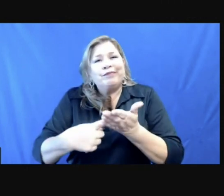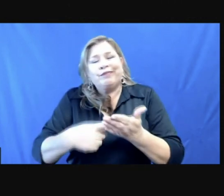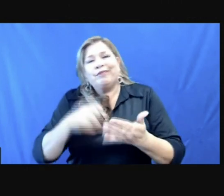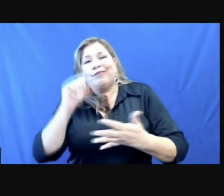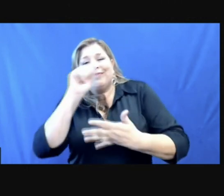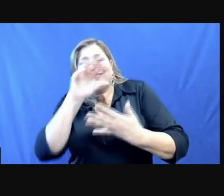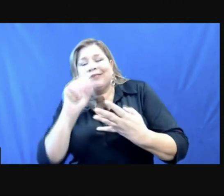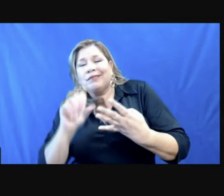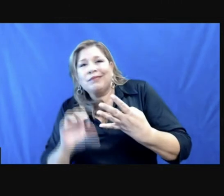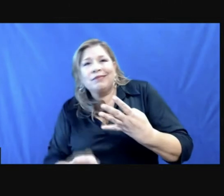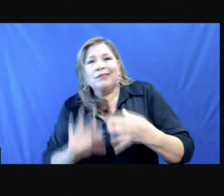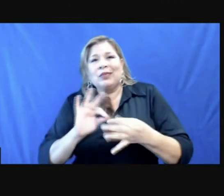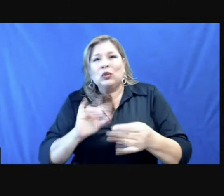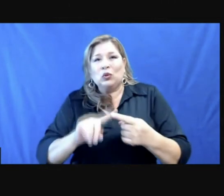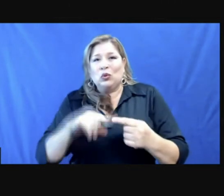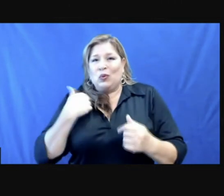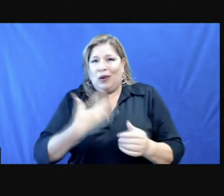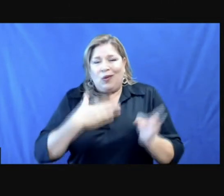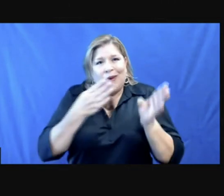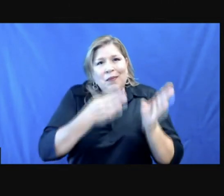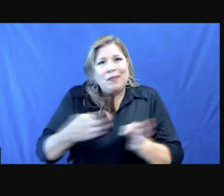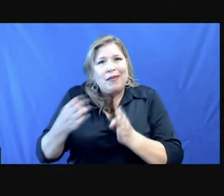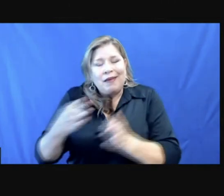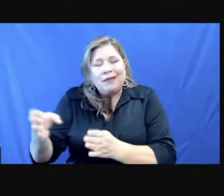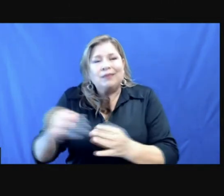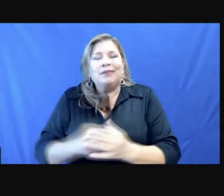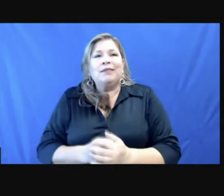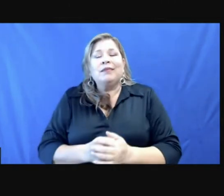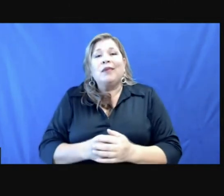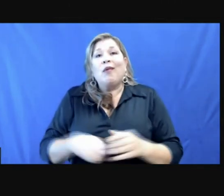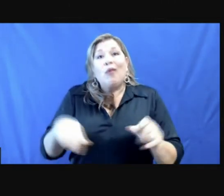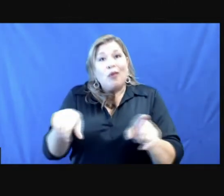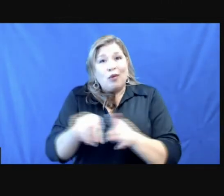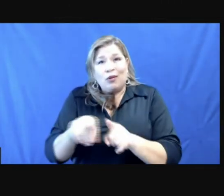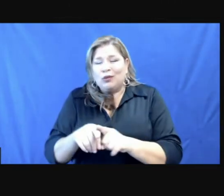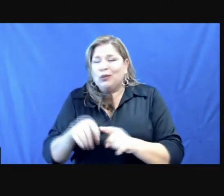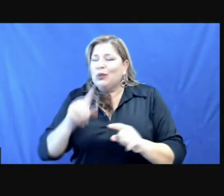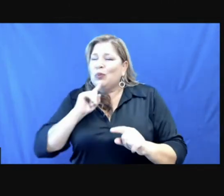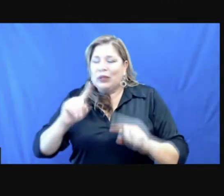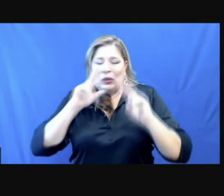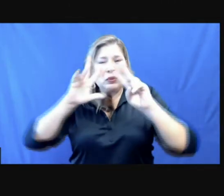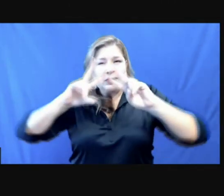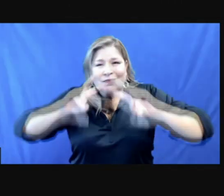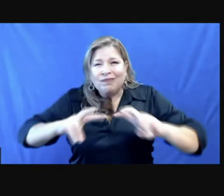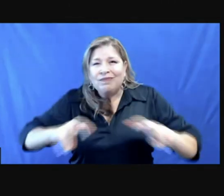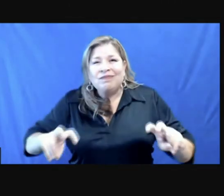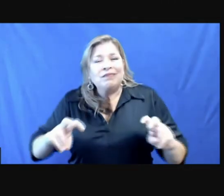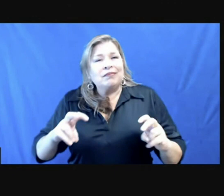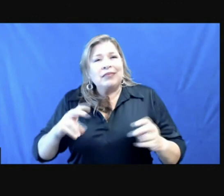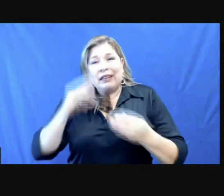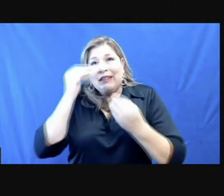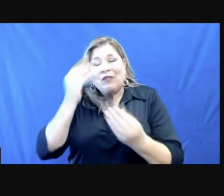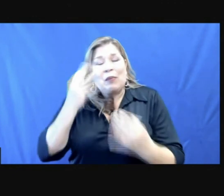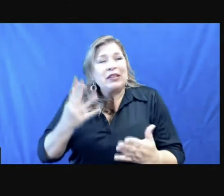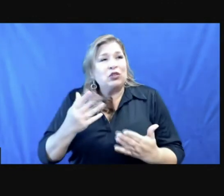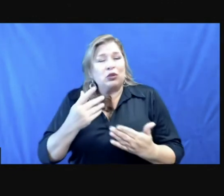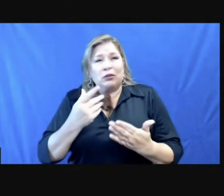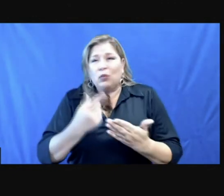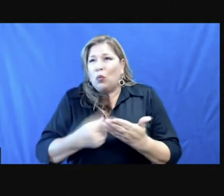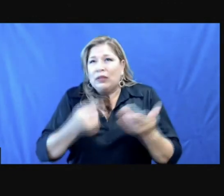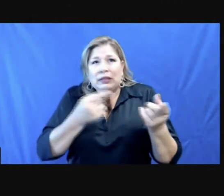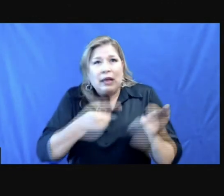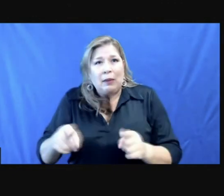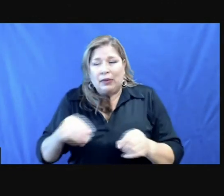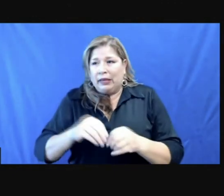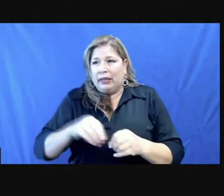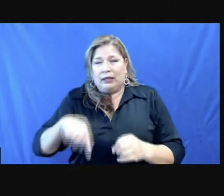system, our blueprint, and then also to really dig into the science and the data about what's happening across California, how